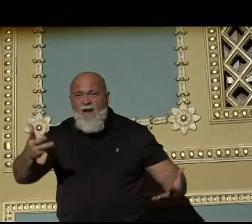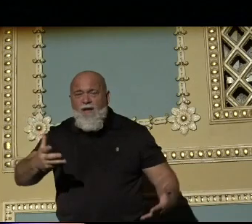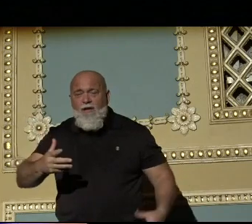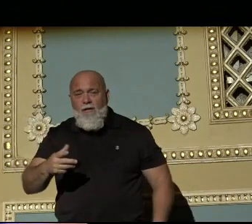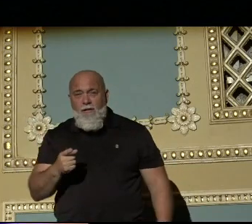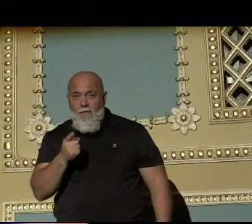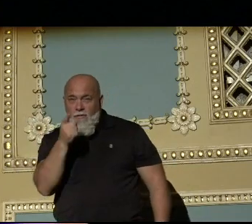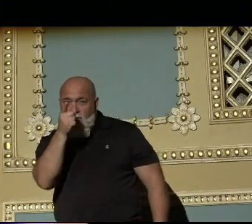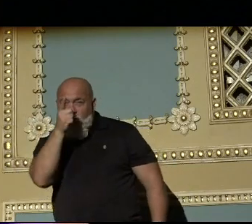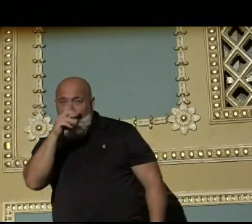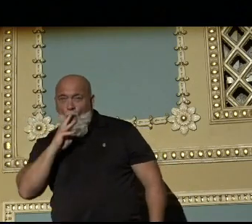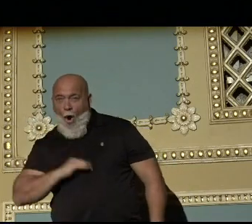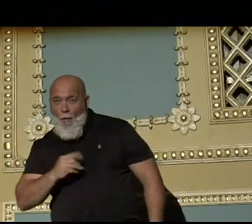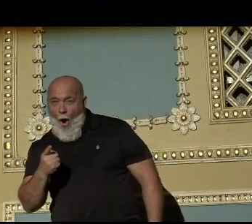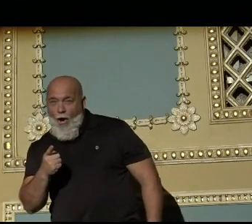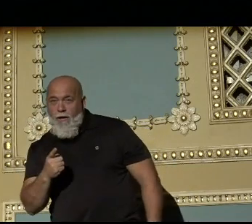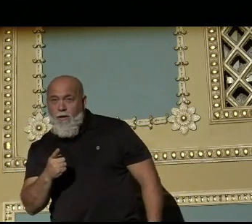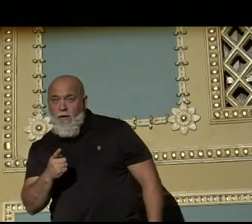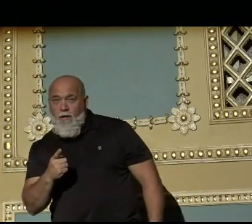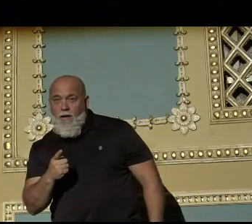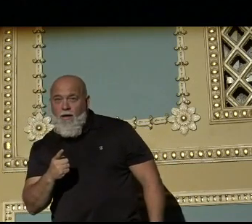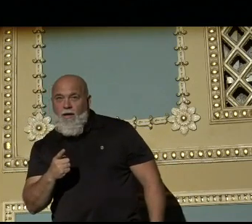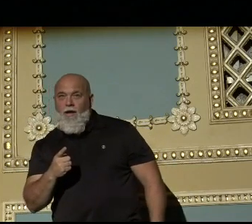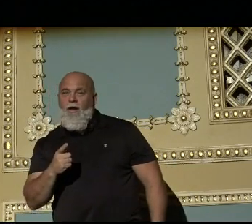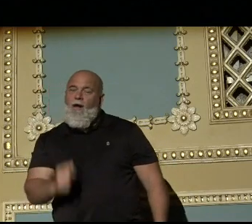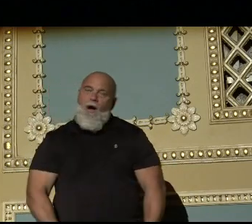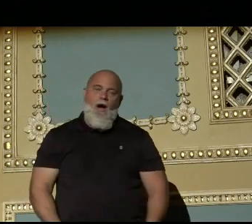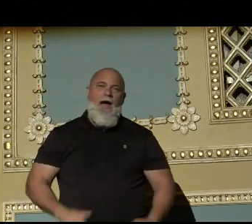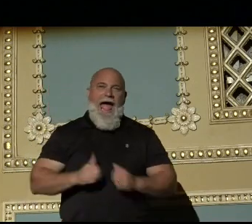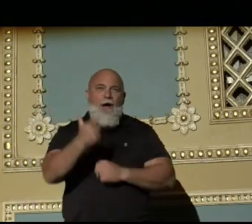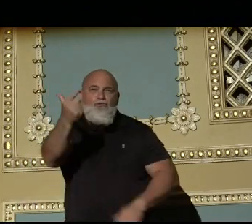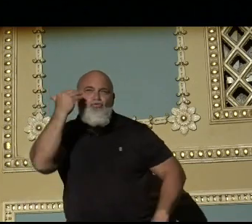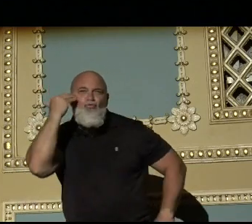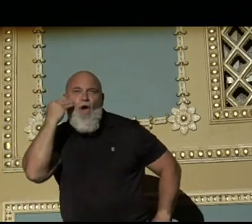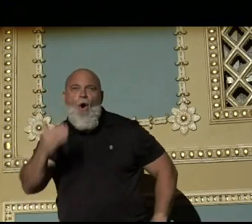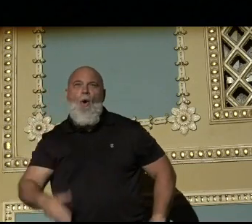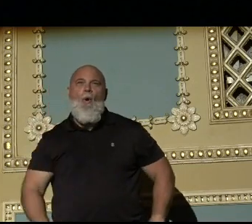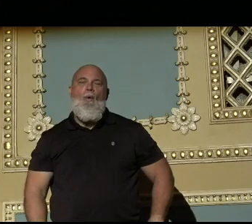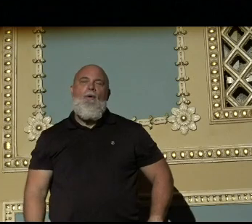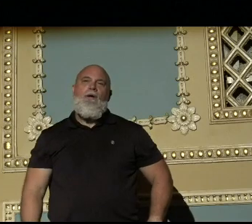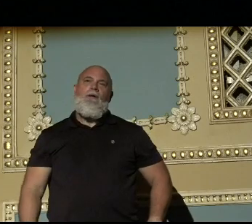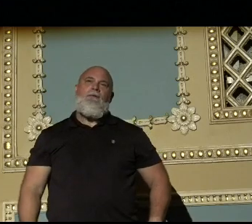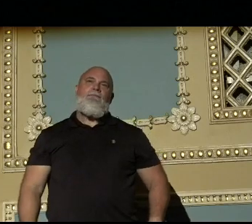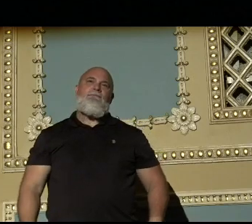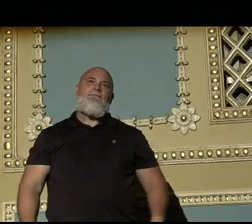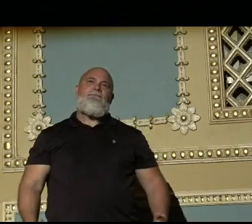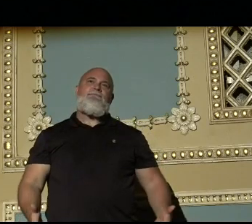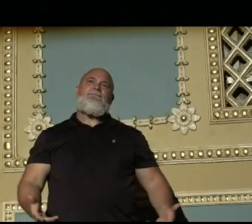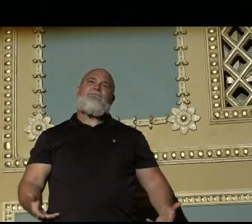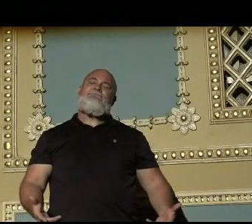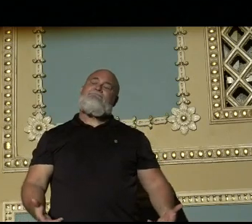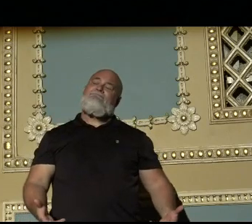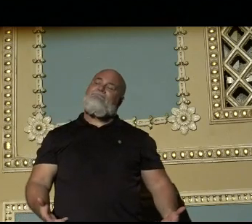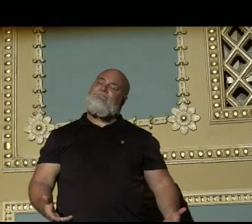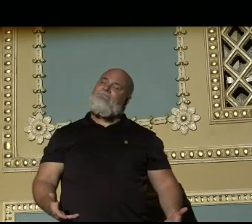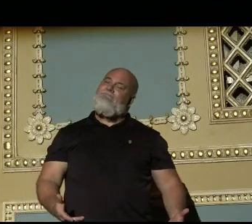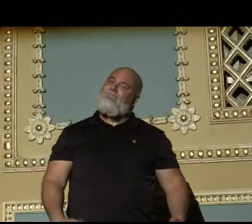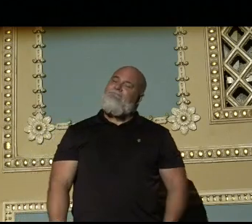at Walmart? Ugh, how'd you know? Thought so, Dad.